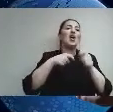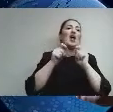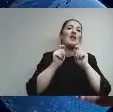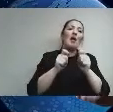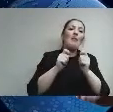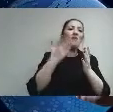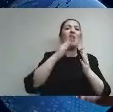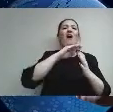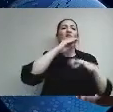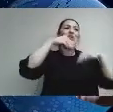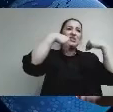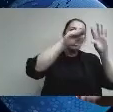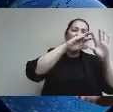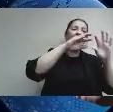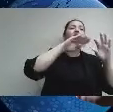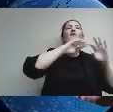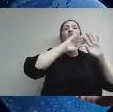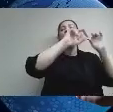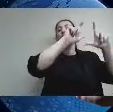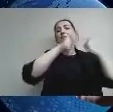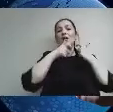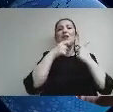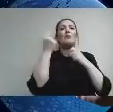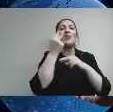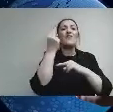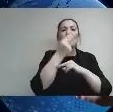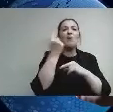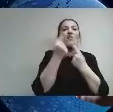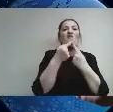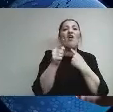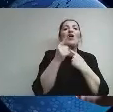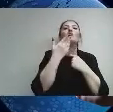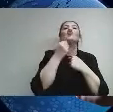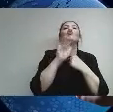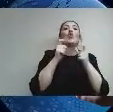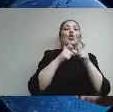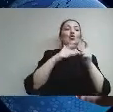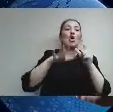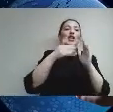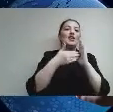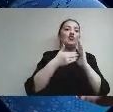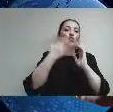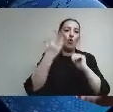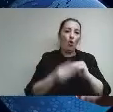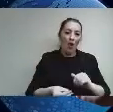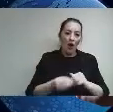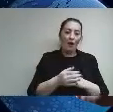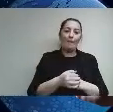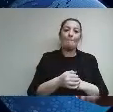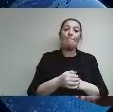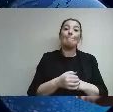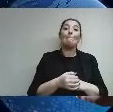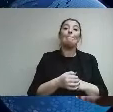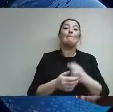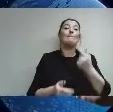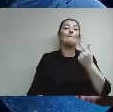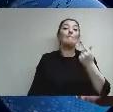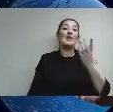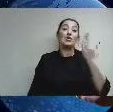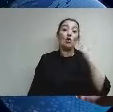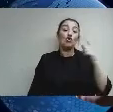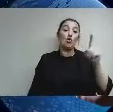enterprise that does import, export, or other things. So when you did ask, I thought about that. We did not receive any